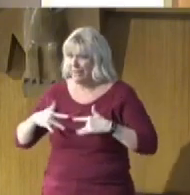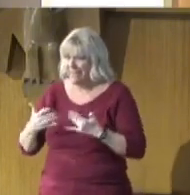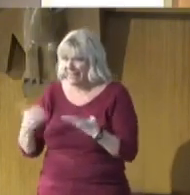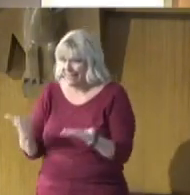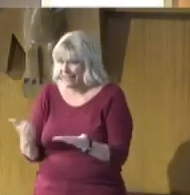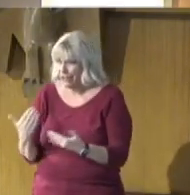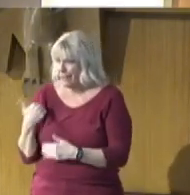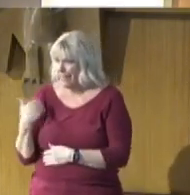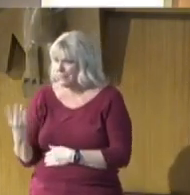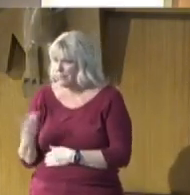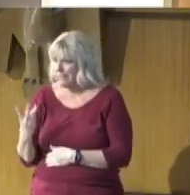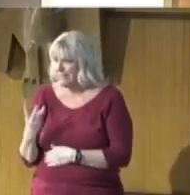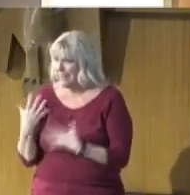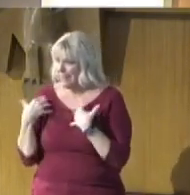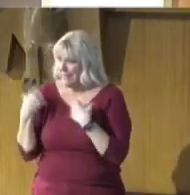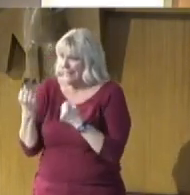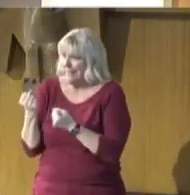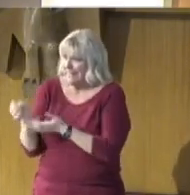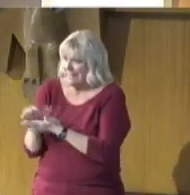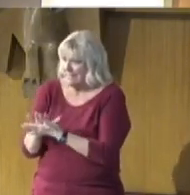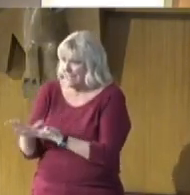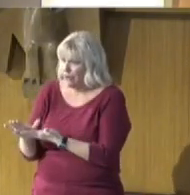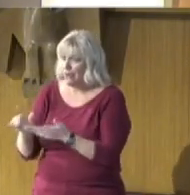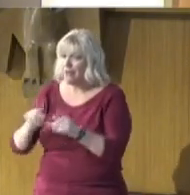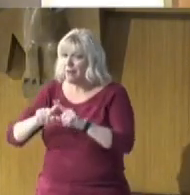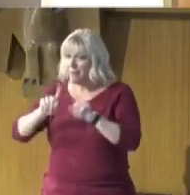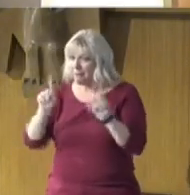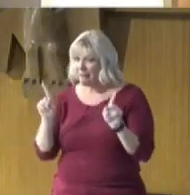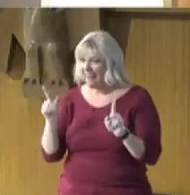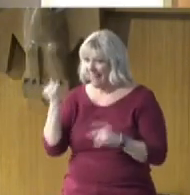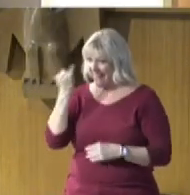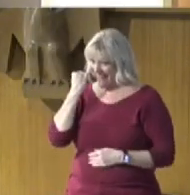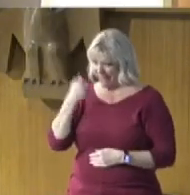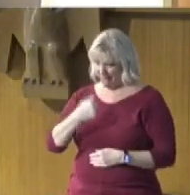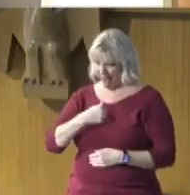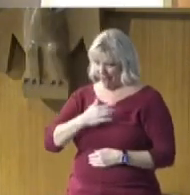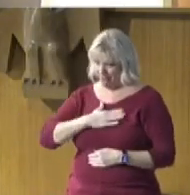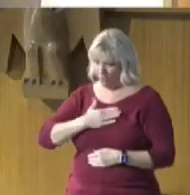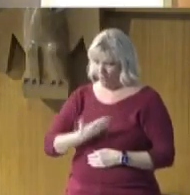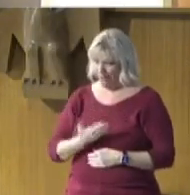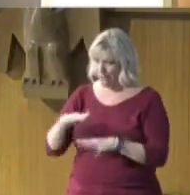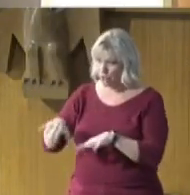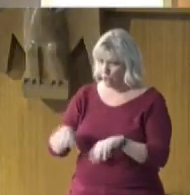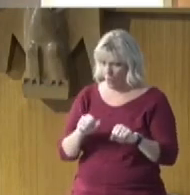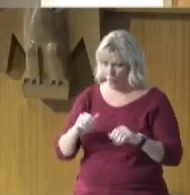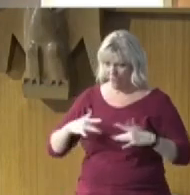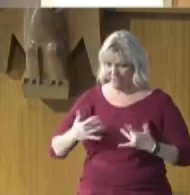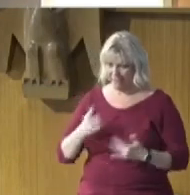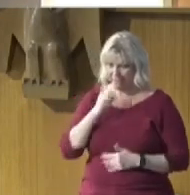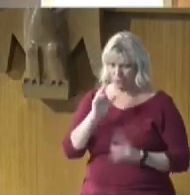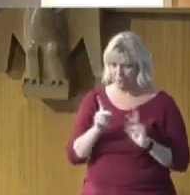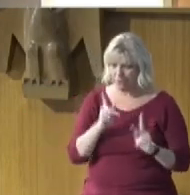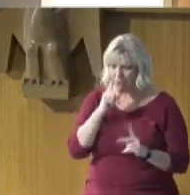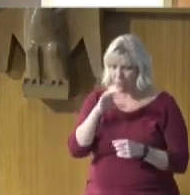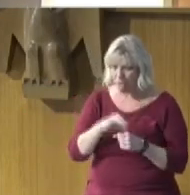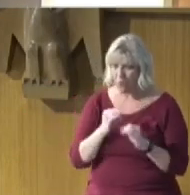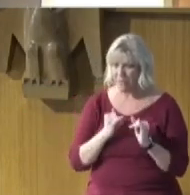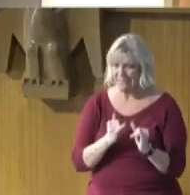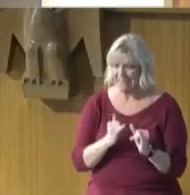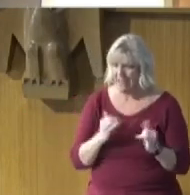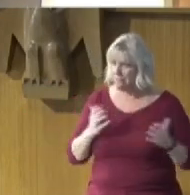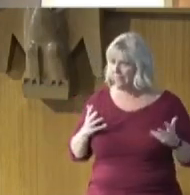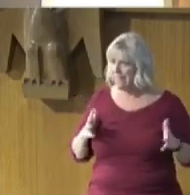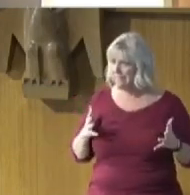sacred event. But if I am only willing to hold an event like this for people who vote the same as me, then I